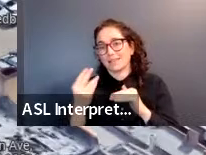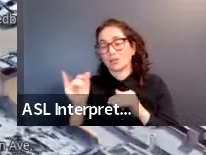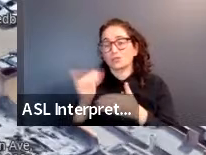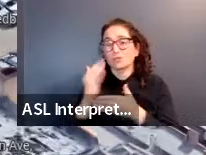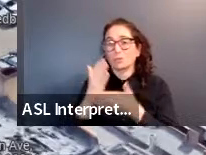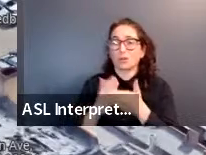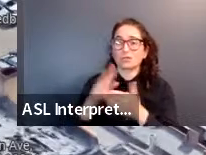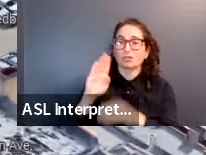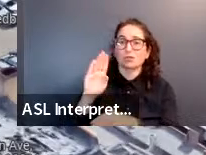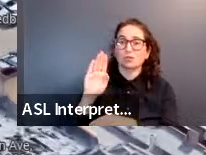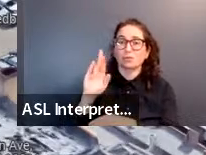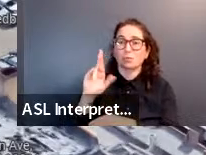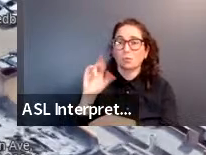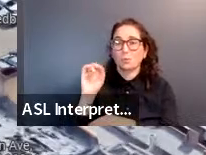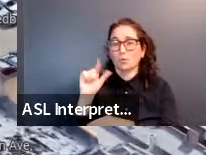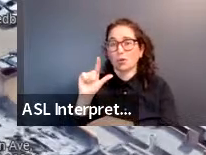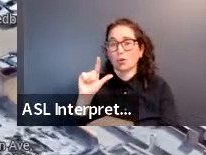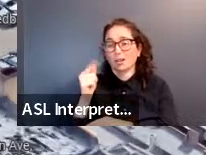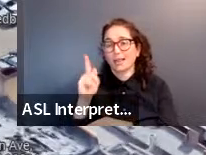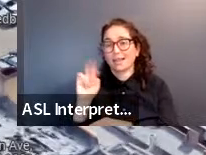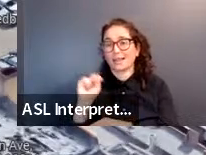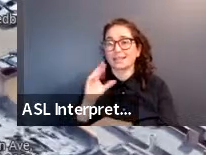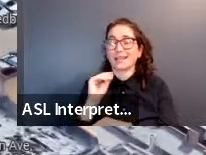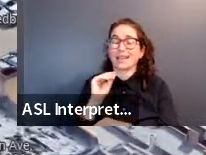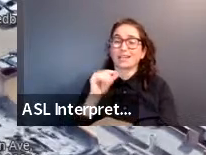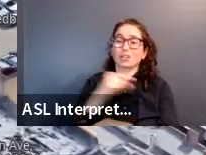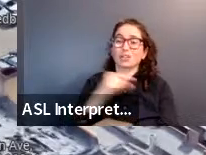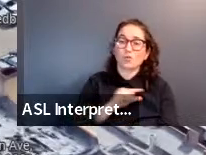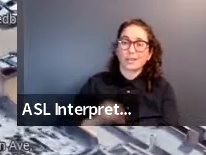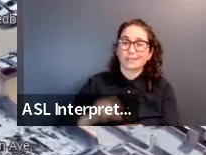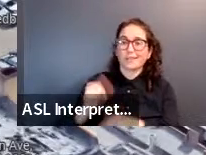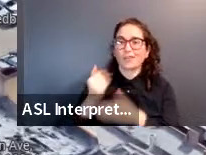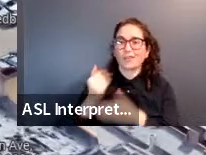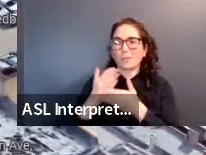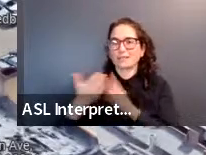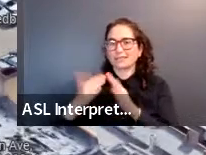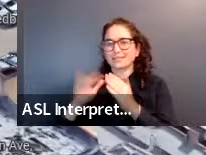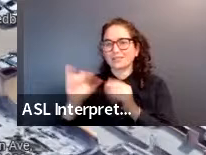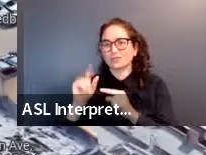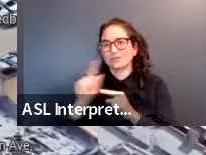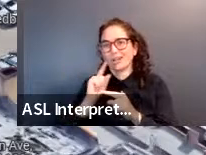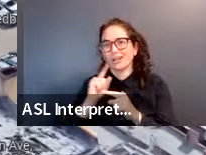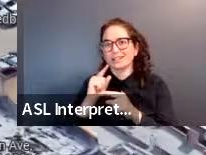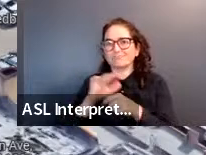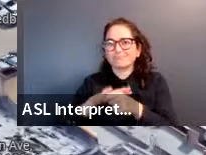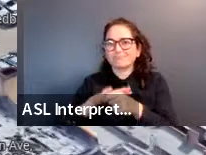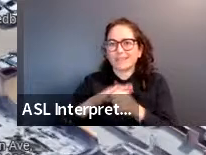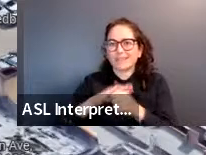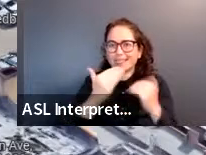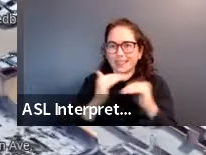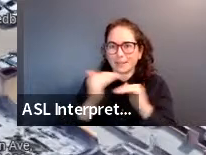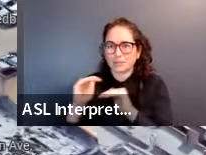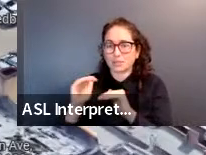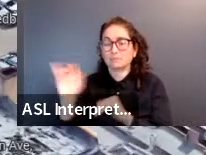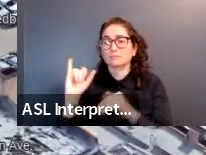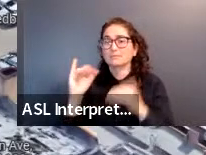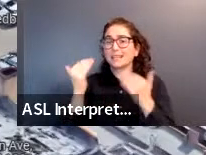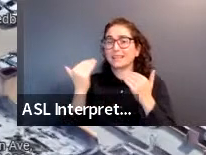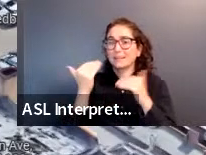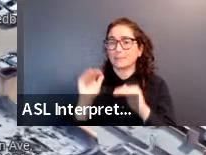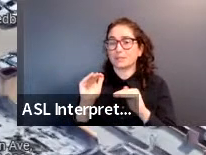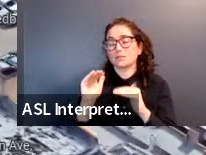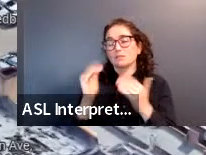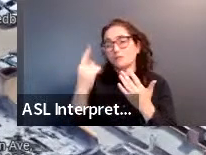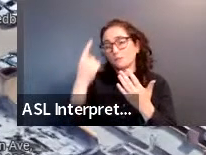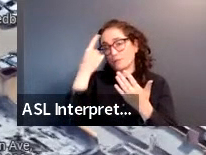Brooklyn and Queens along the East River, some other parts of the city as well. So they're geographically limited. They're also limited in